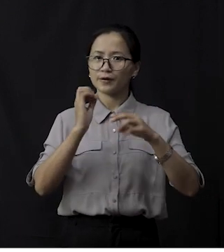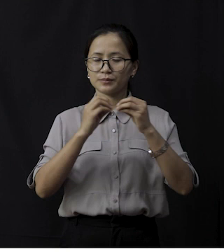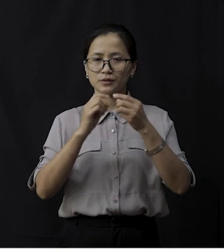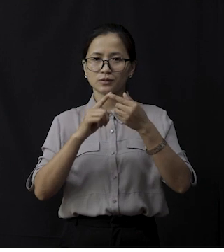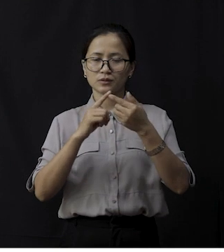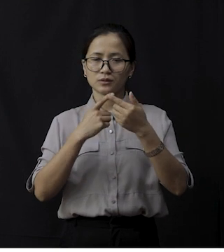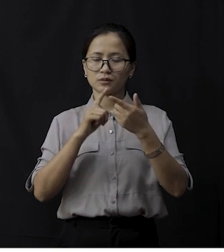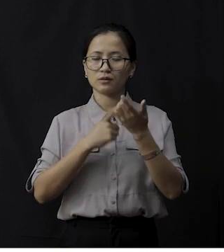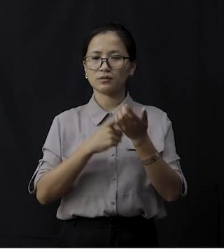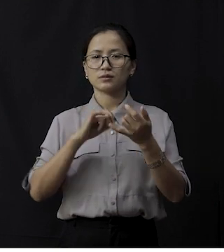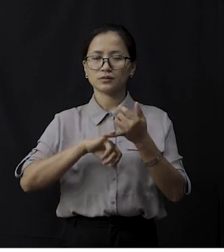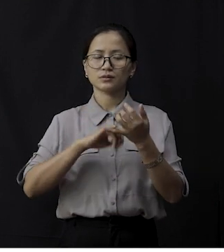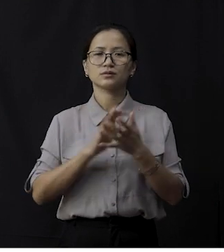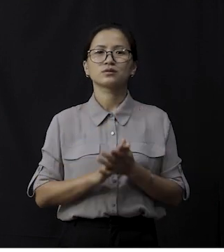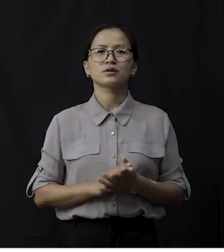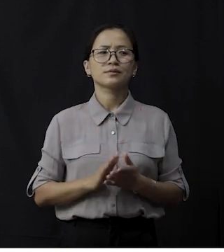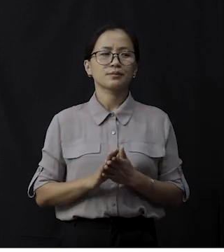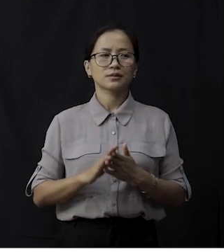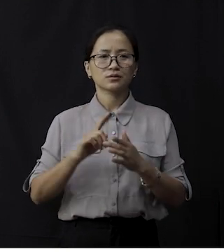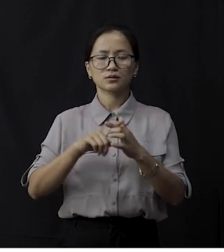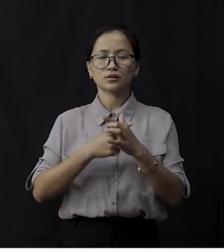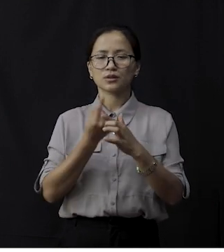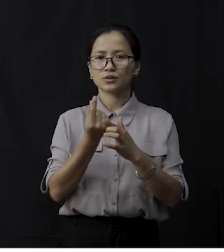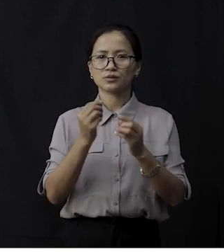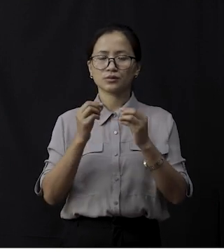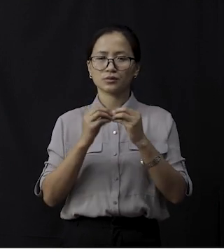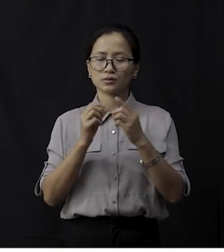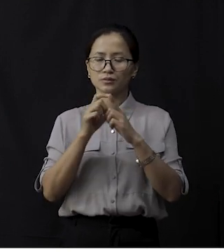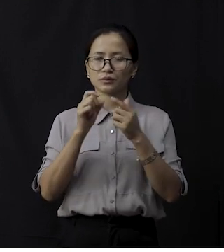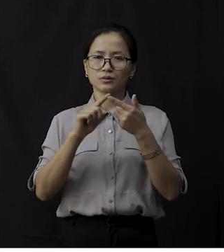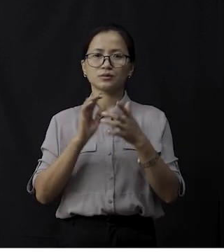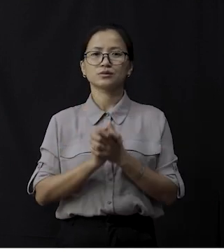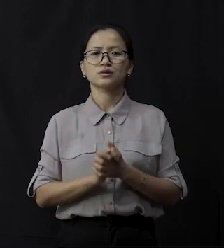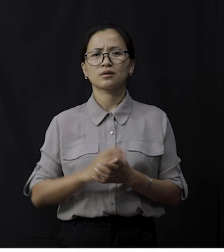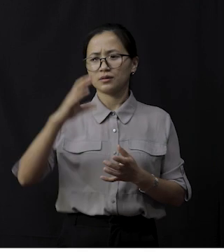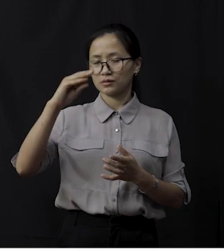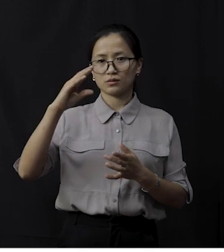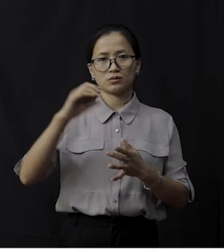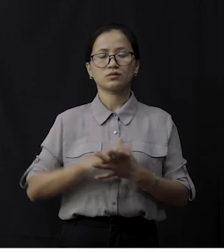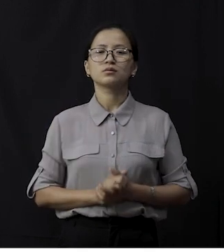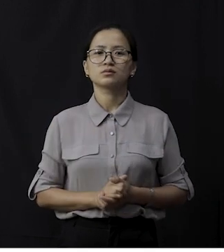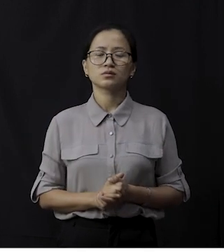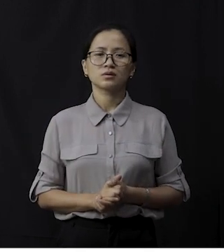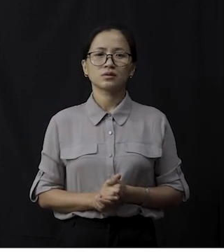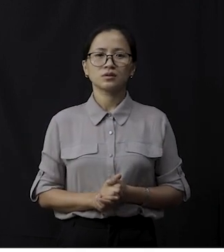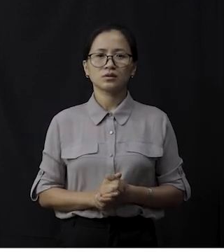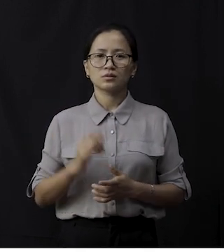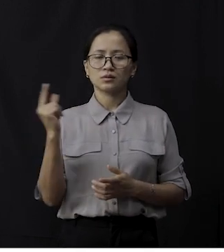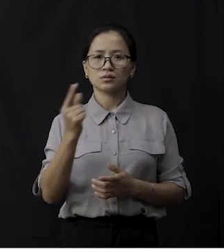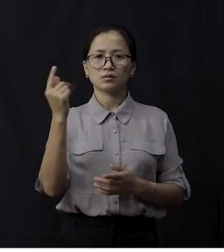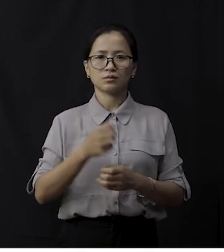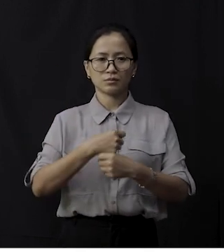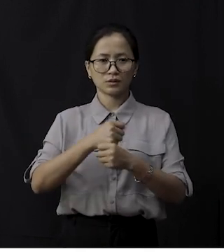from plants like jute, okay, and from bamboo also, and from cotton also. We get all these different fibers you use